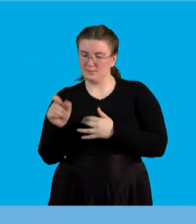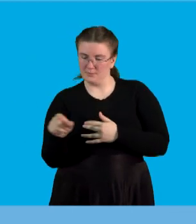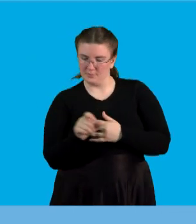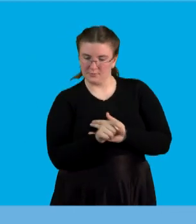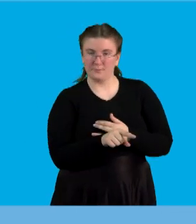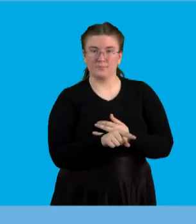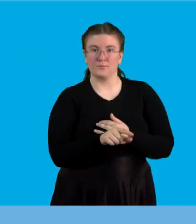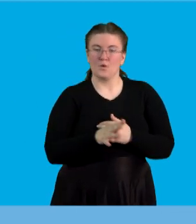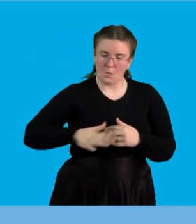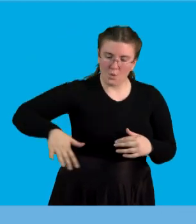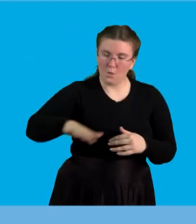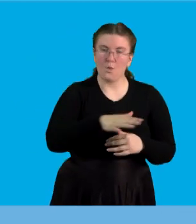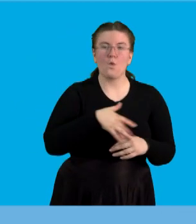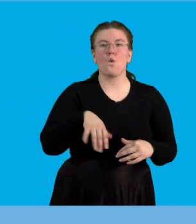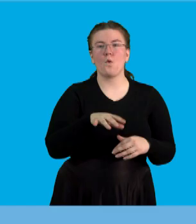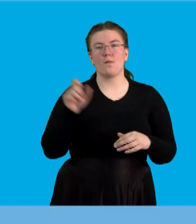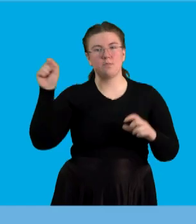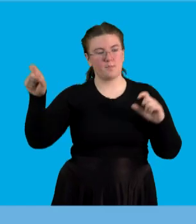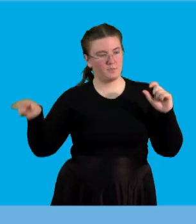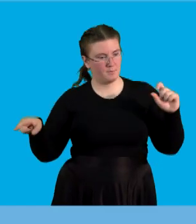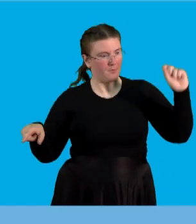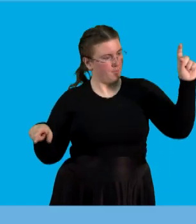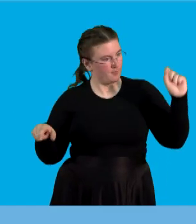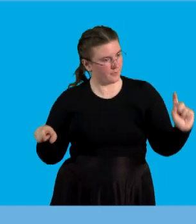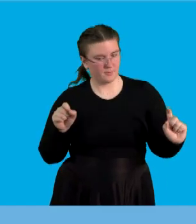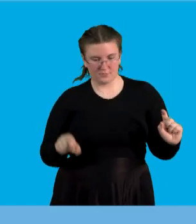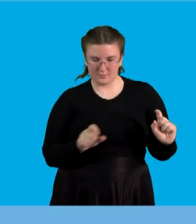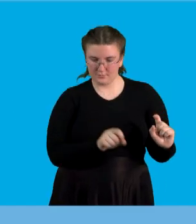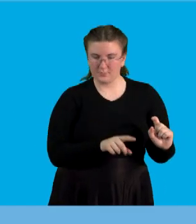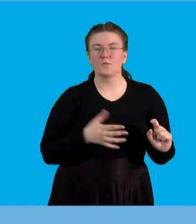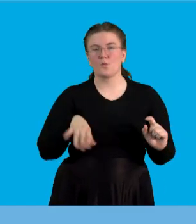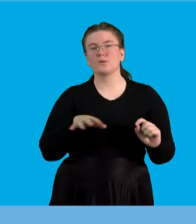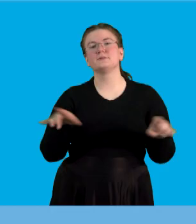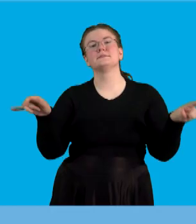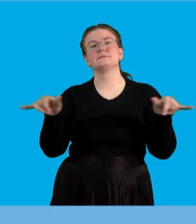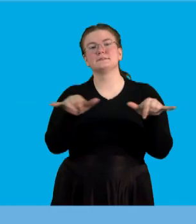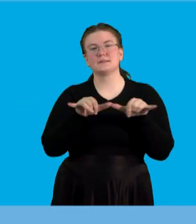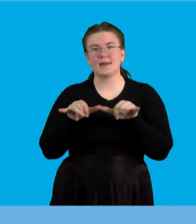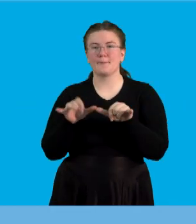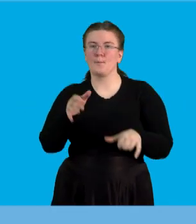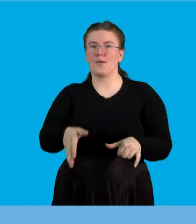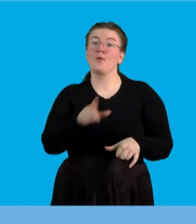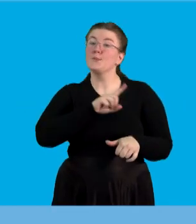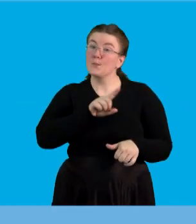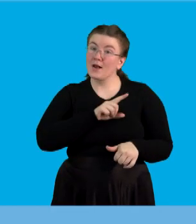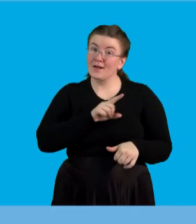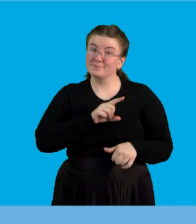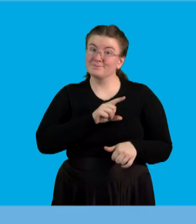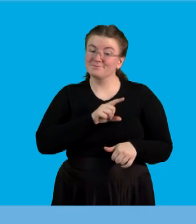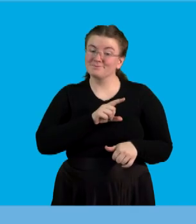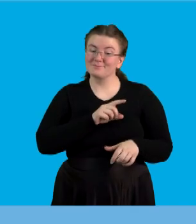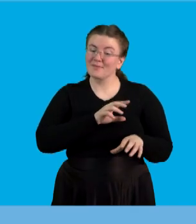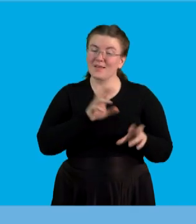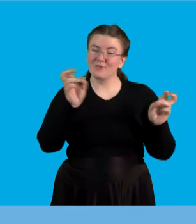here, the current in any of these points that we have measured from will always be the same. Why?